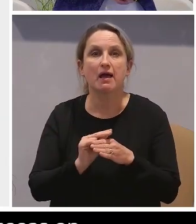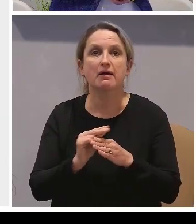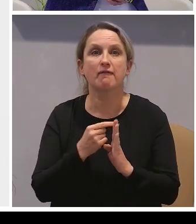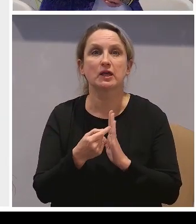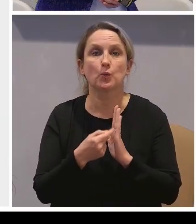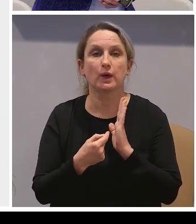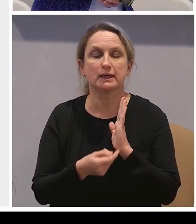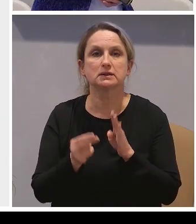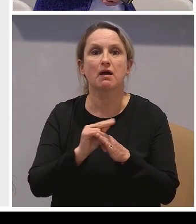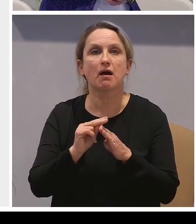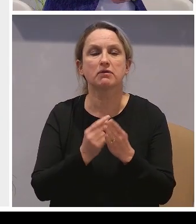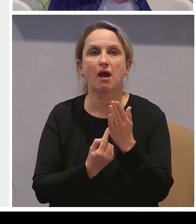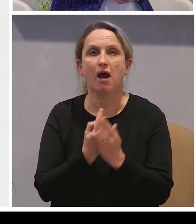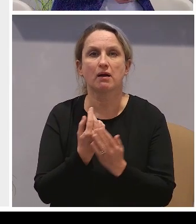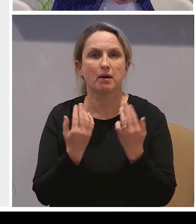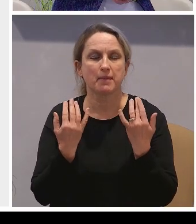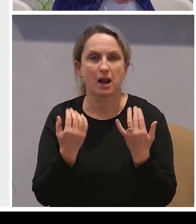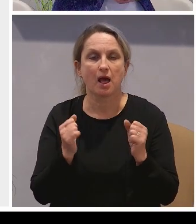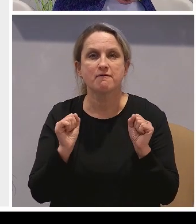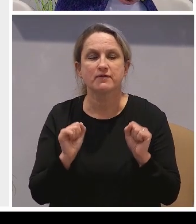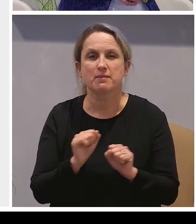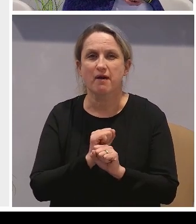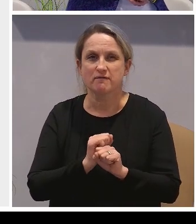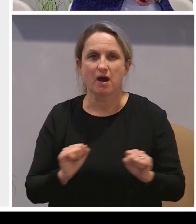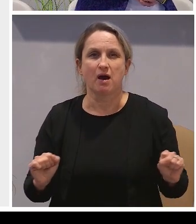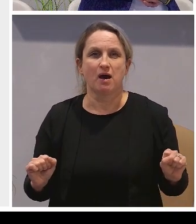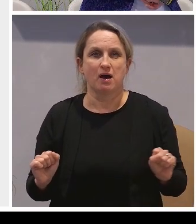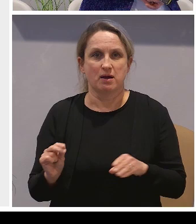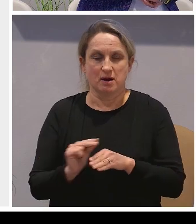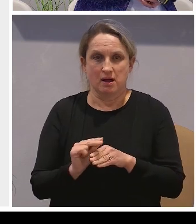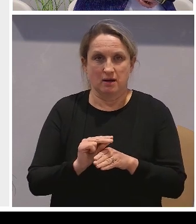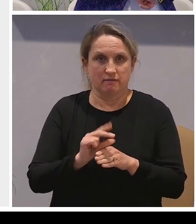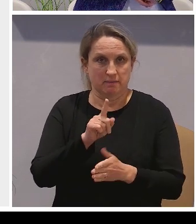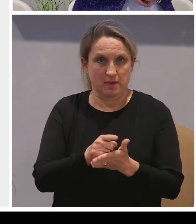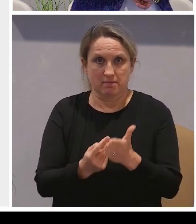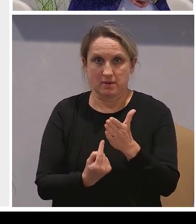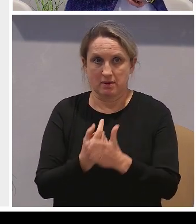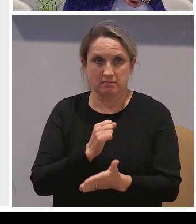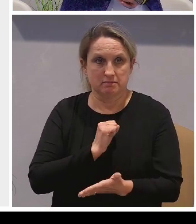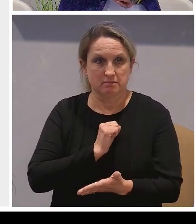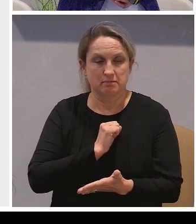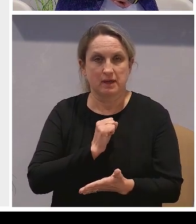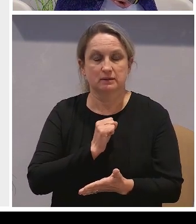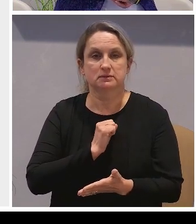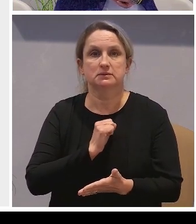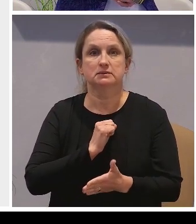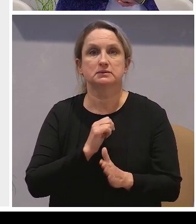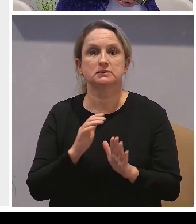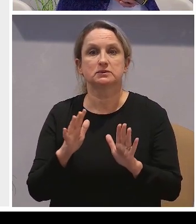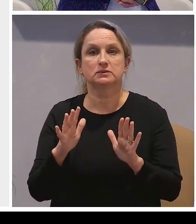järgi siis ravi peaks According algama to the current võimalikult varakult, treatment guidelines, we just start treatment sellepärast, as early as et possible saada